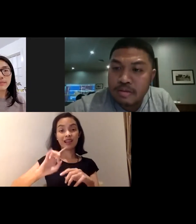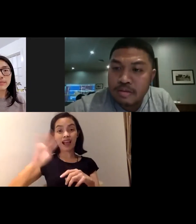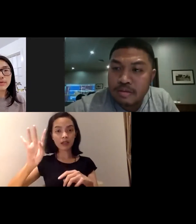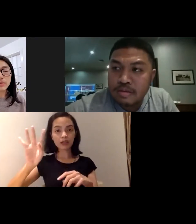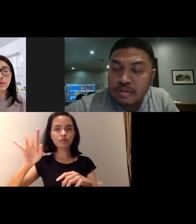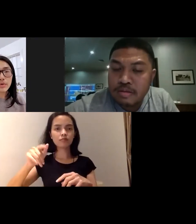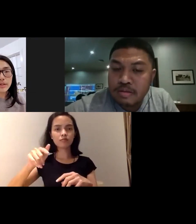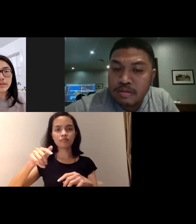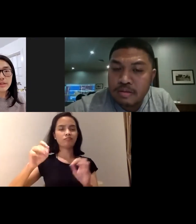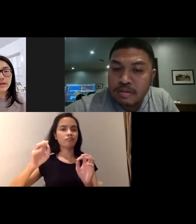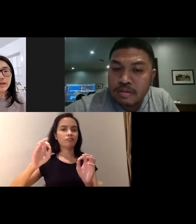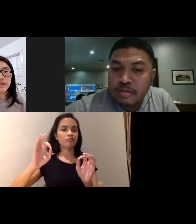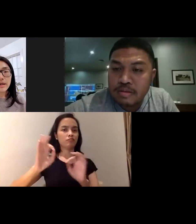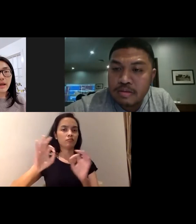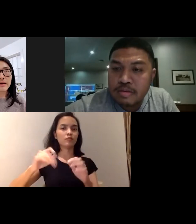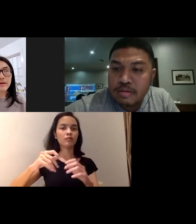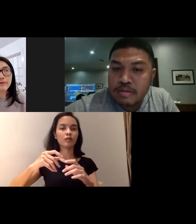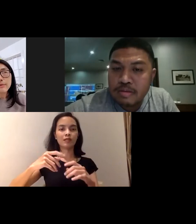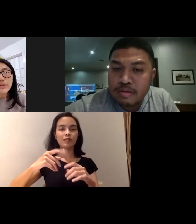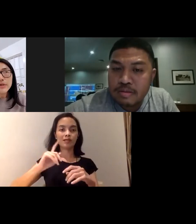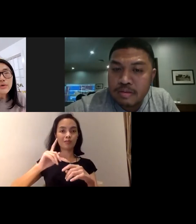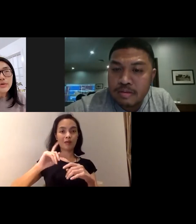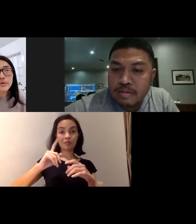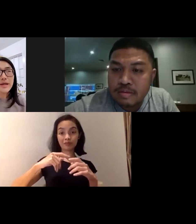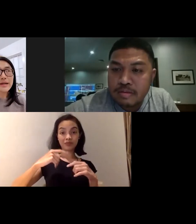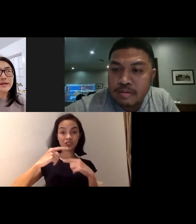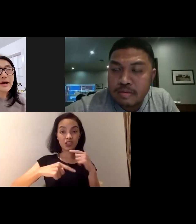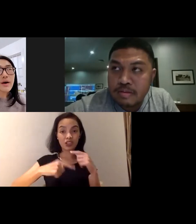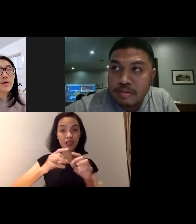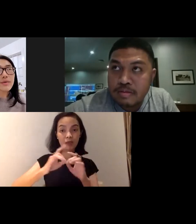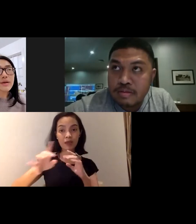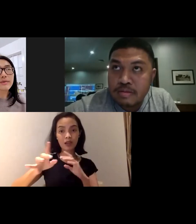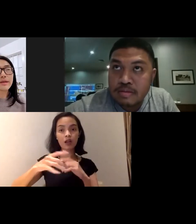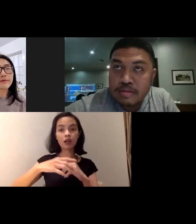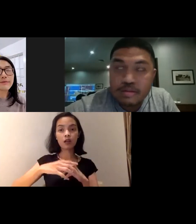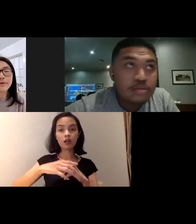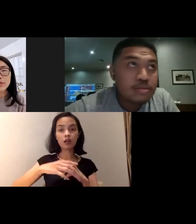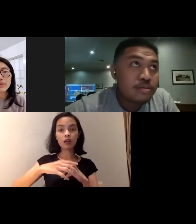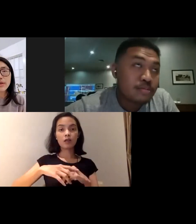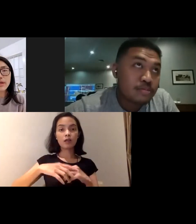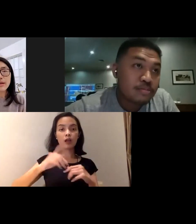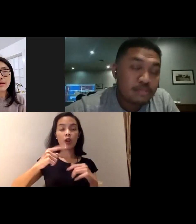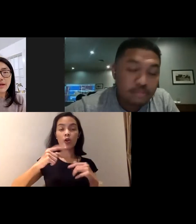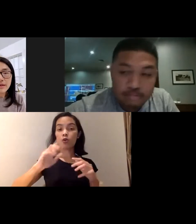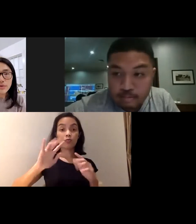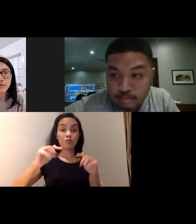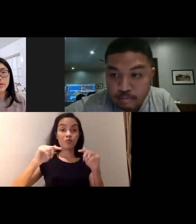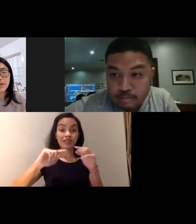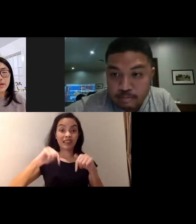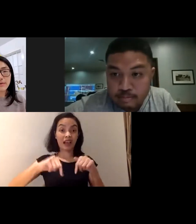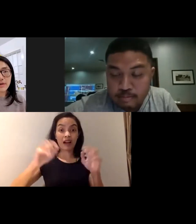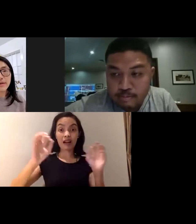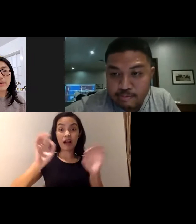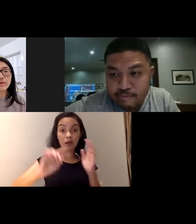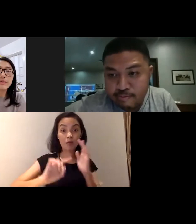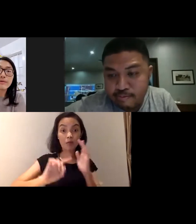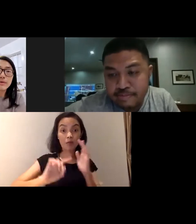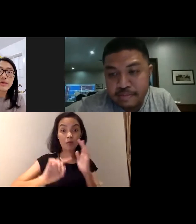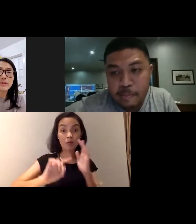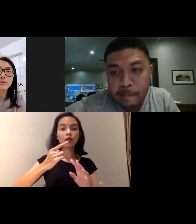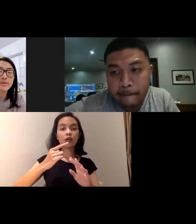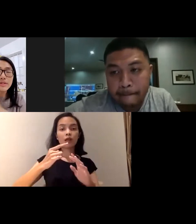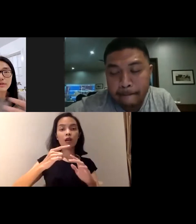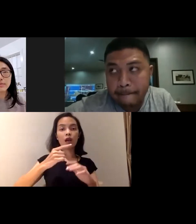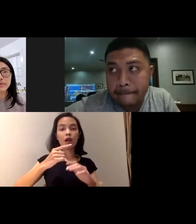queer stories? And if we don't do that now, then in the future, the history from now to